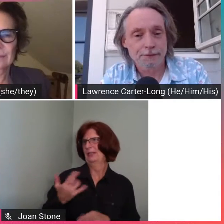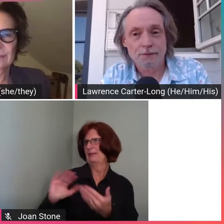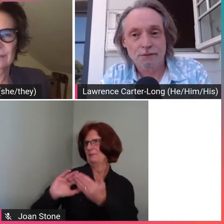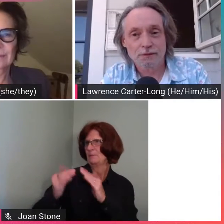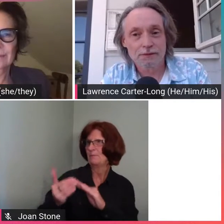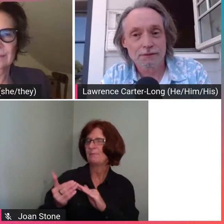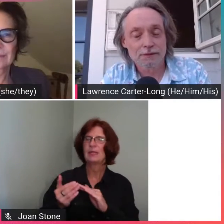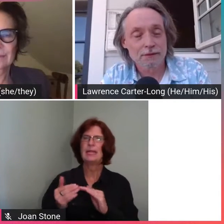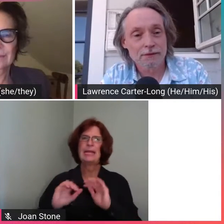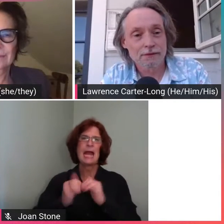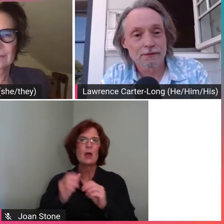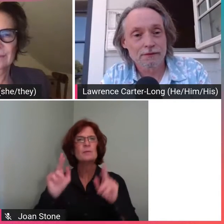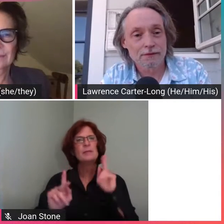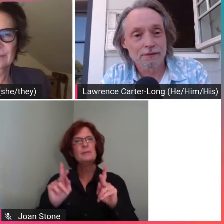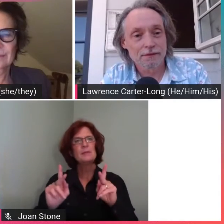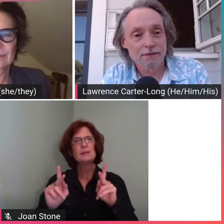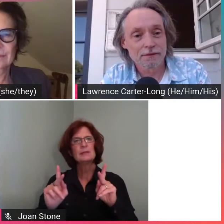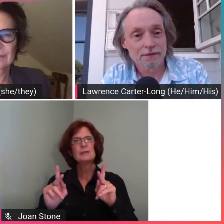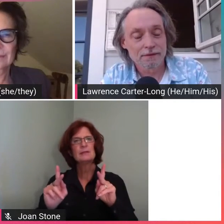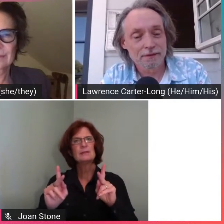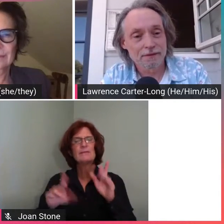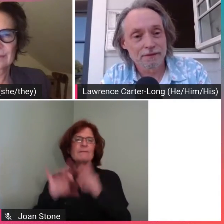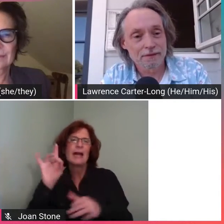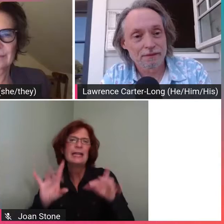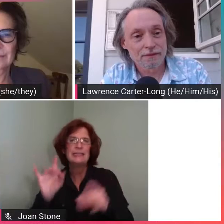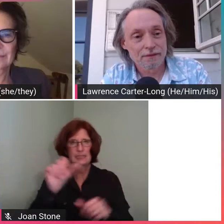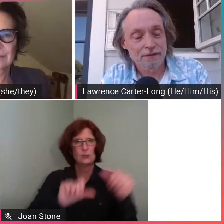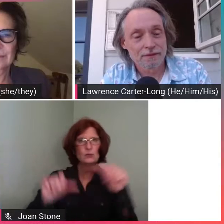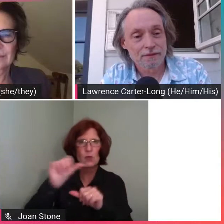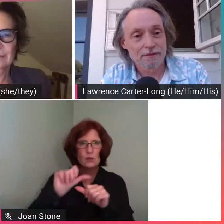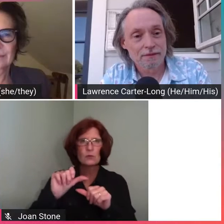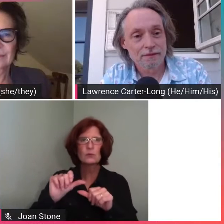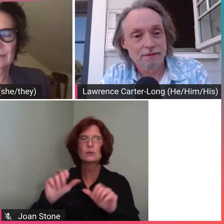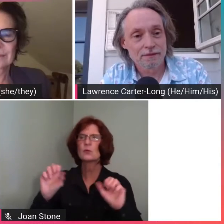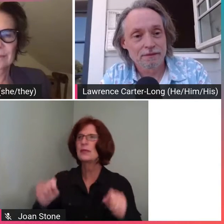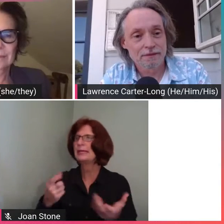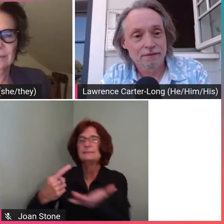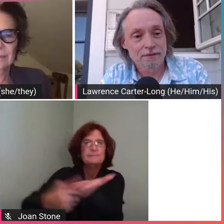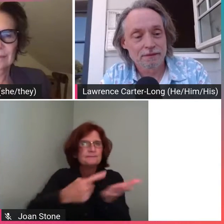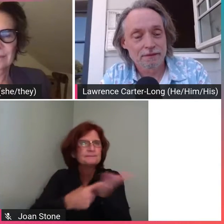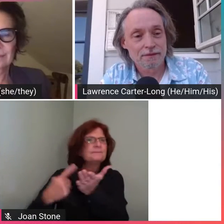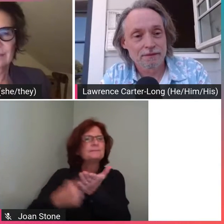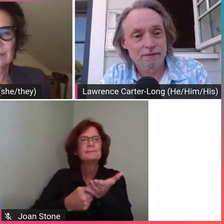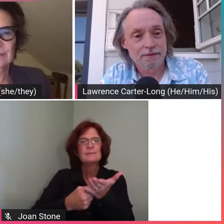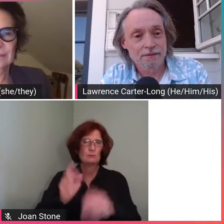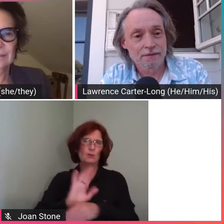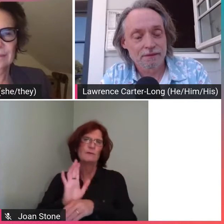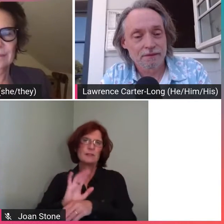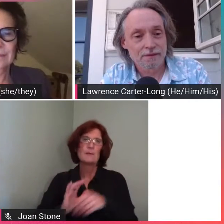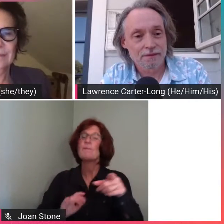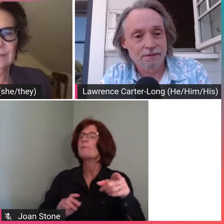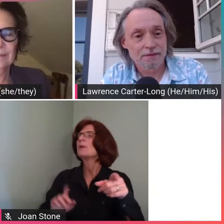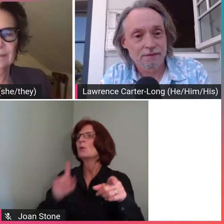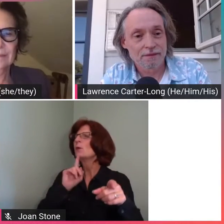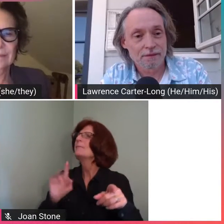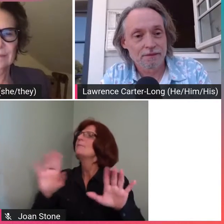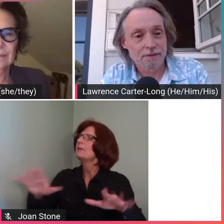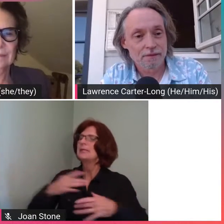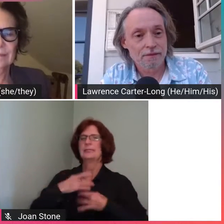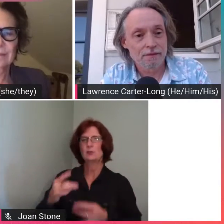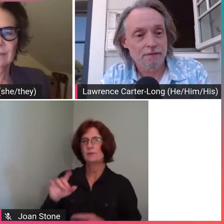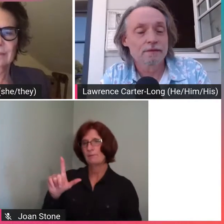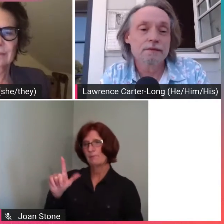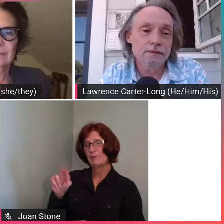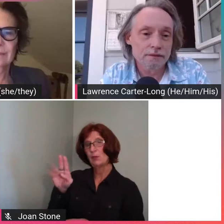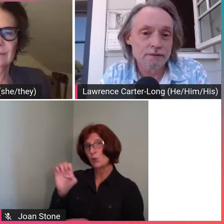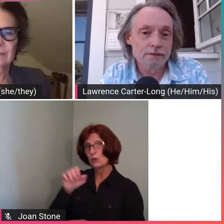people really, seek each other out, I think, to talk about these films. It is interesting, Lawrence, that you